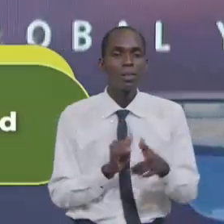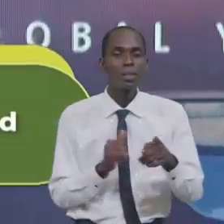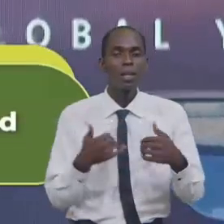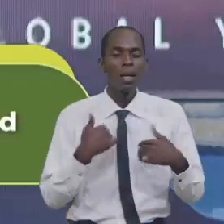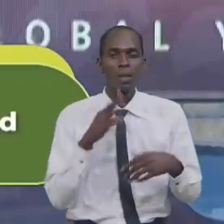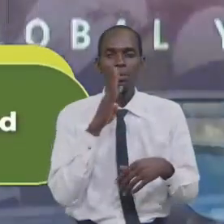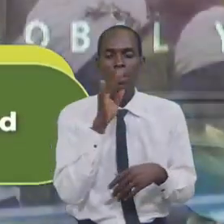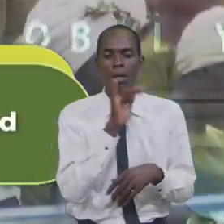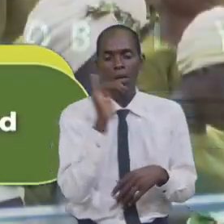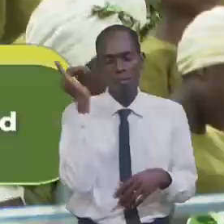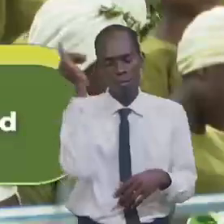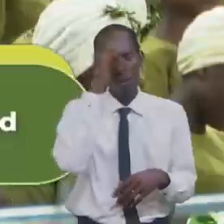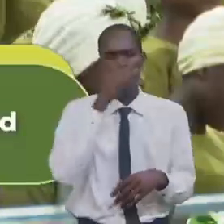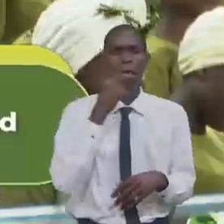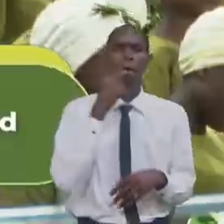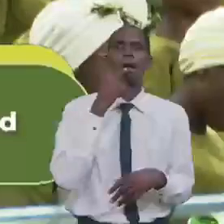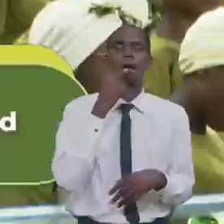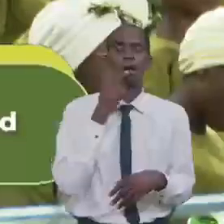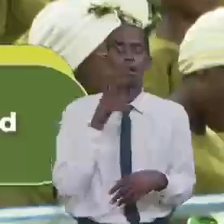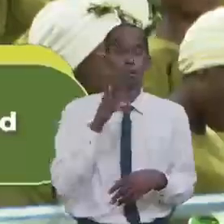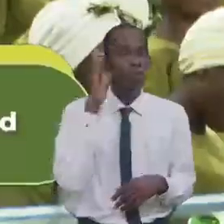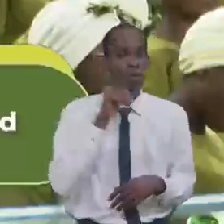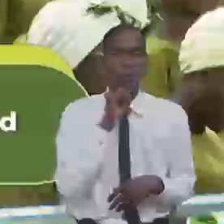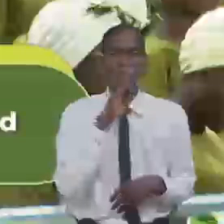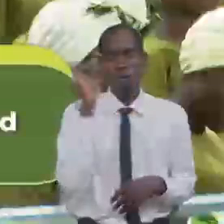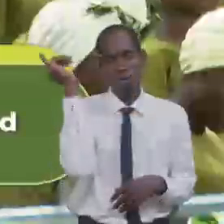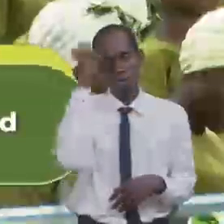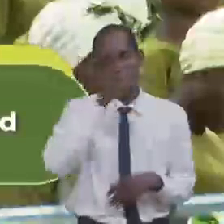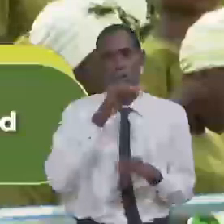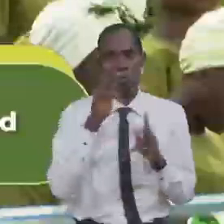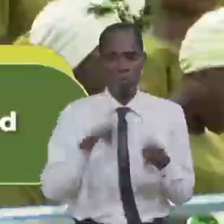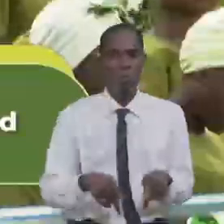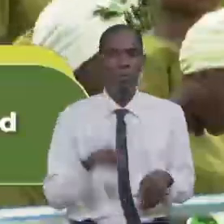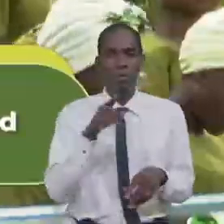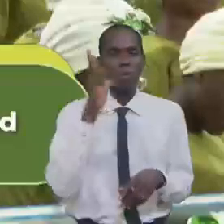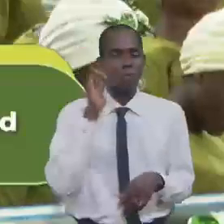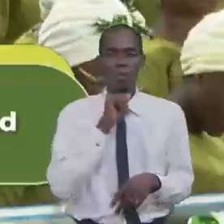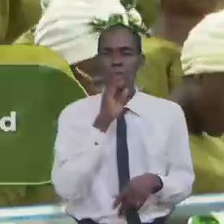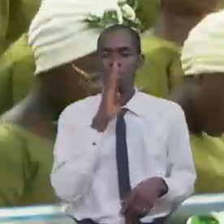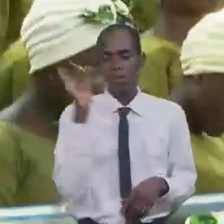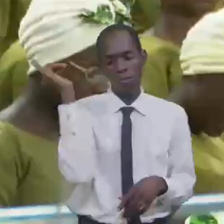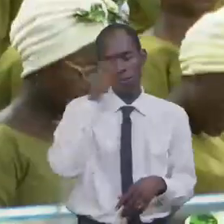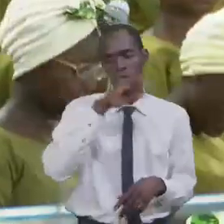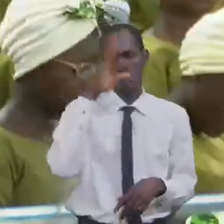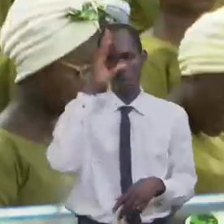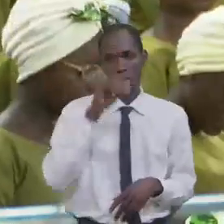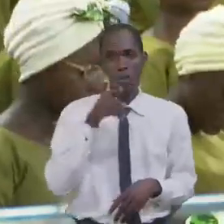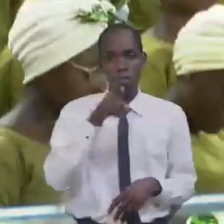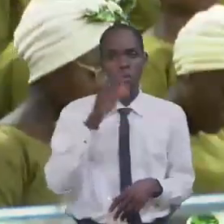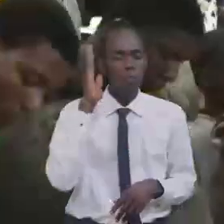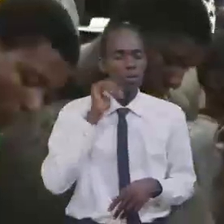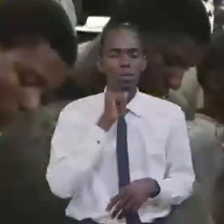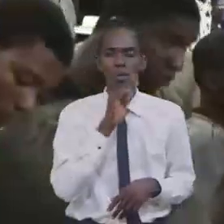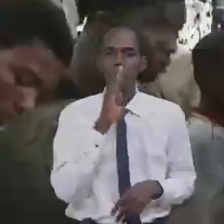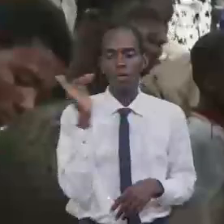foolish man. You will not be a foolish man. I will not be a foolish man. You will not be a foolish